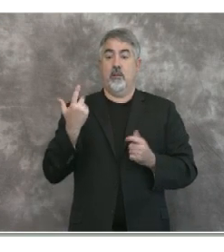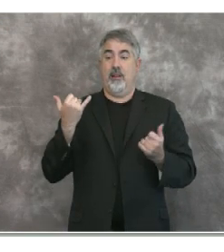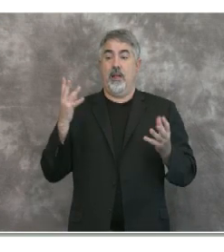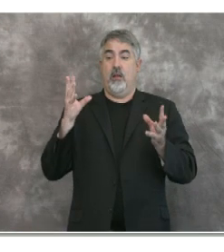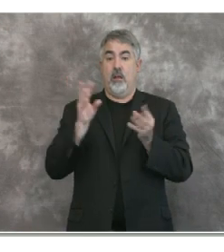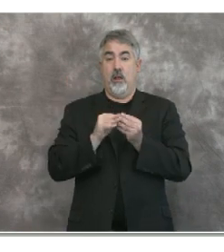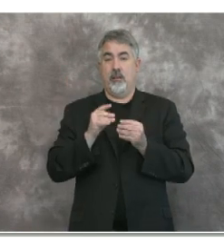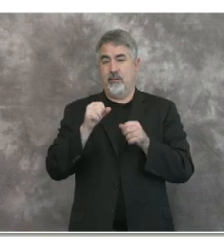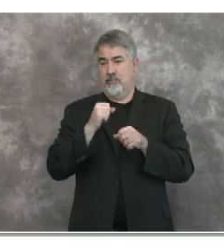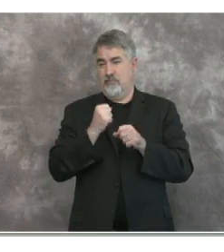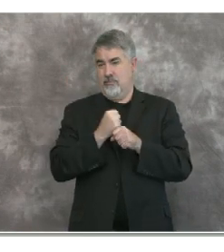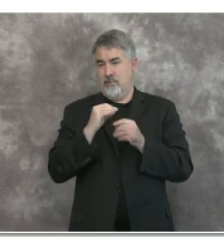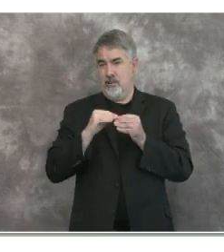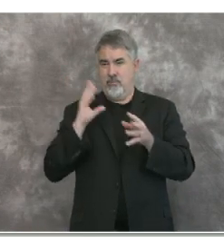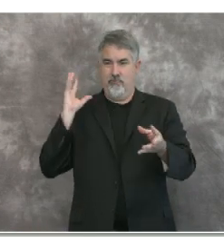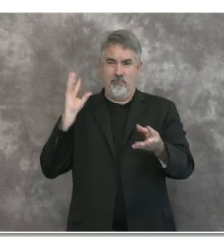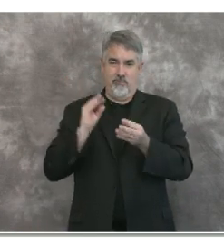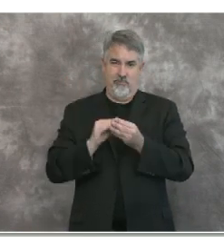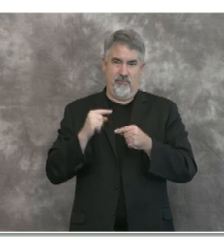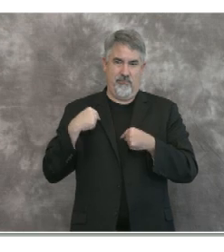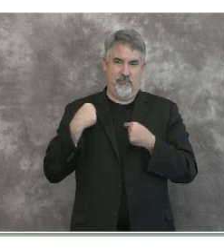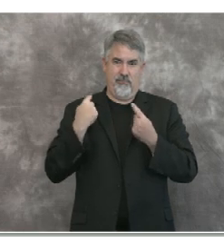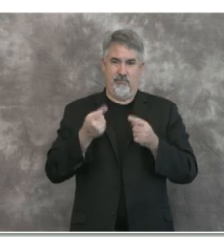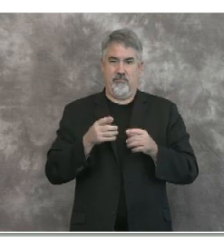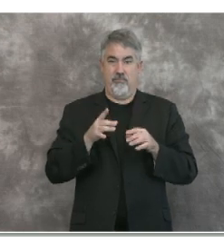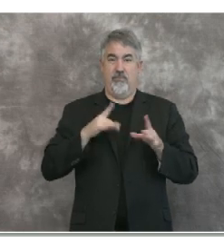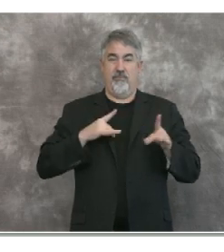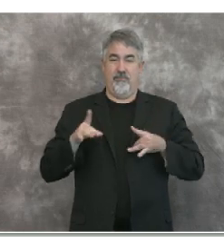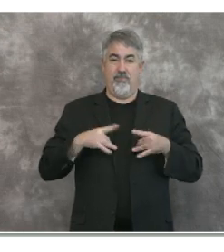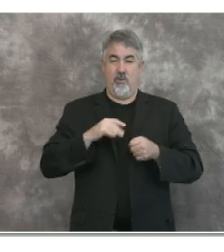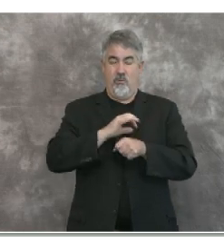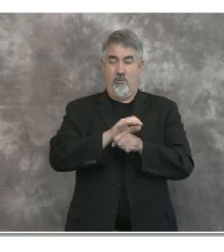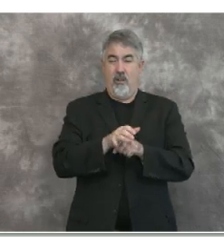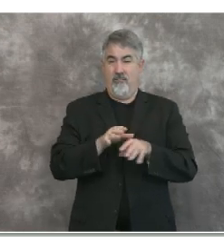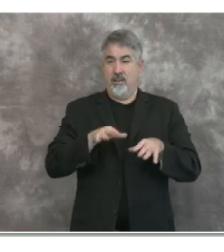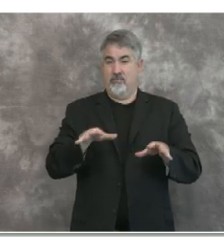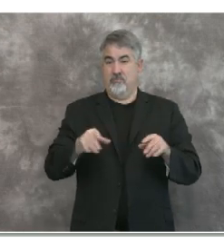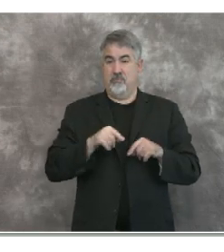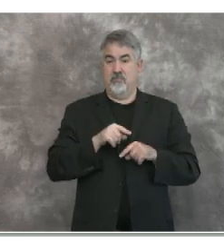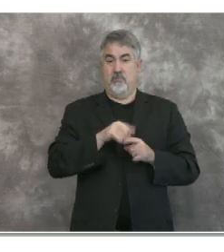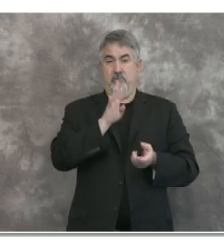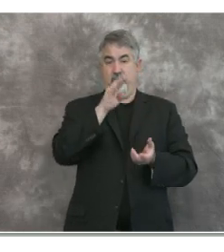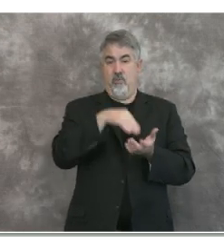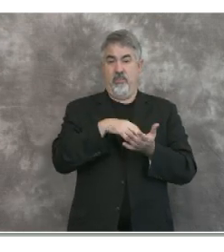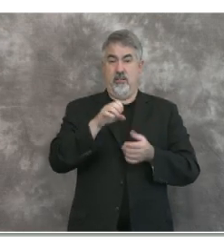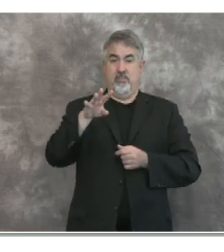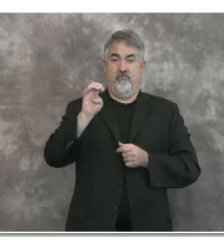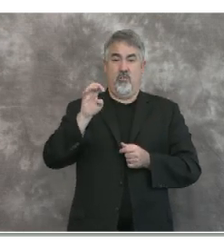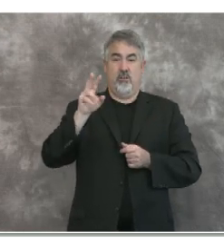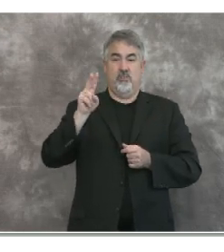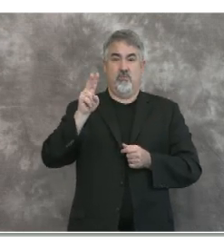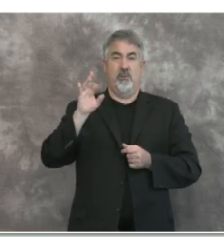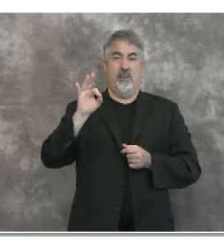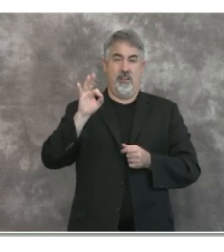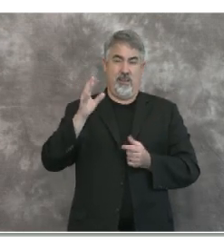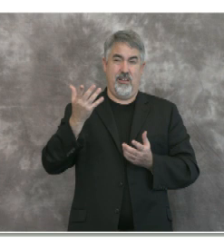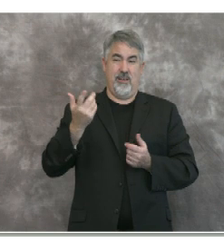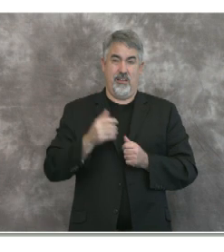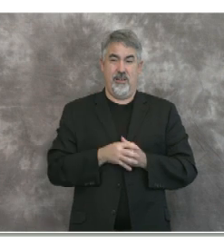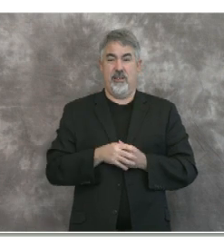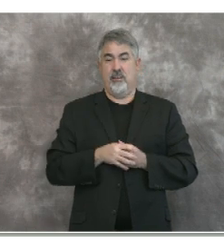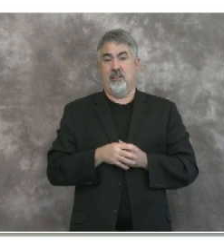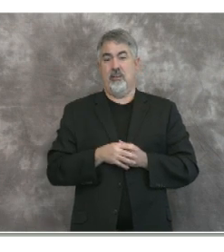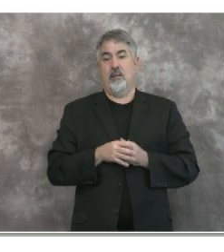totals. You see the total number of positives for our region to date, 4,429. Estimated recovery there at